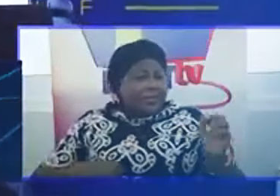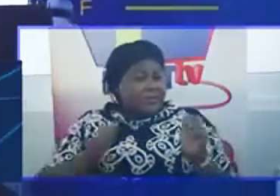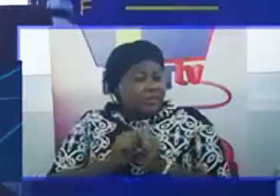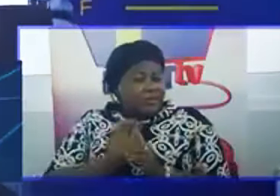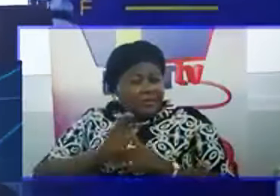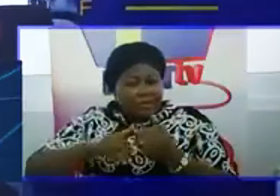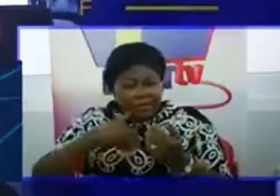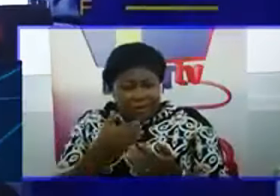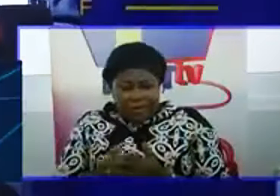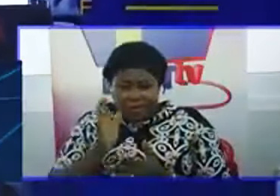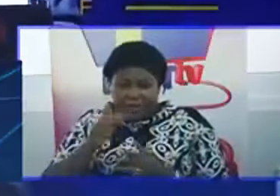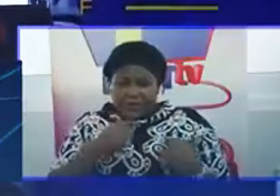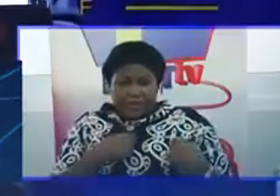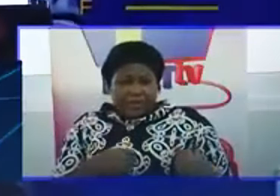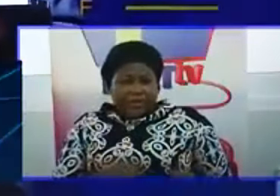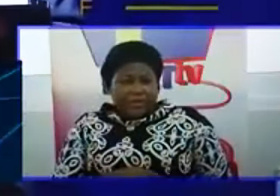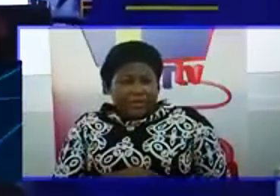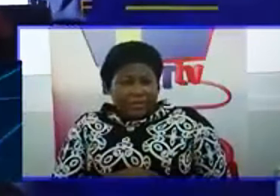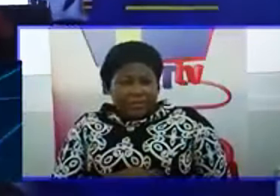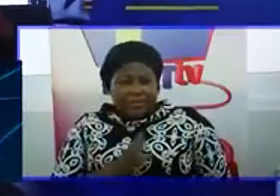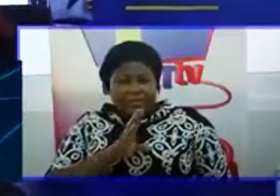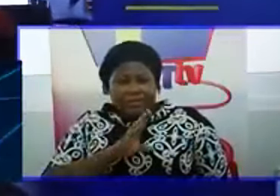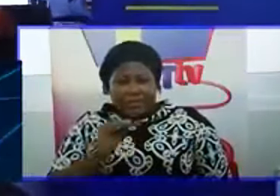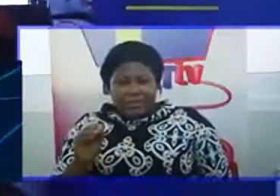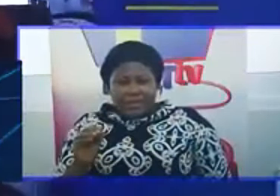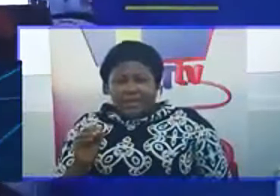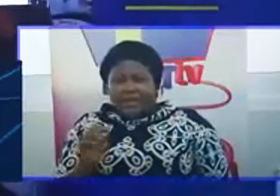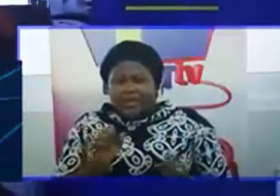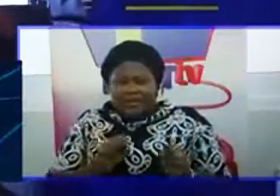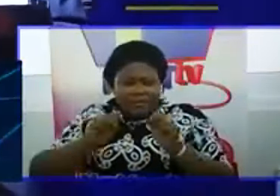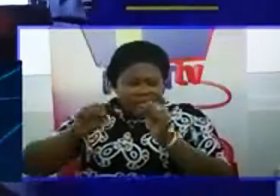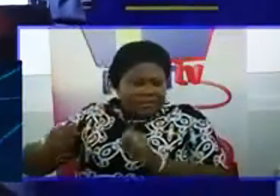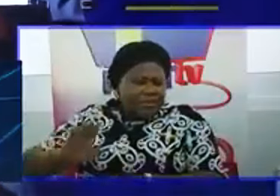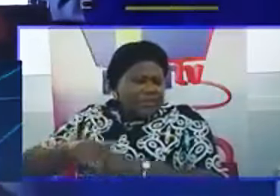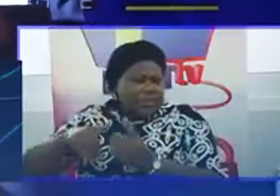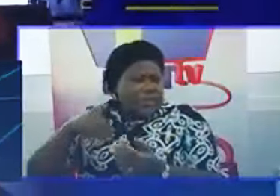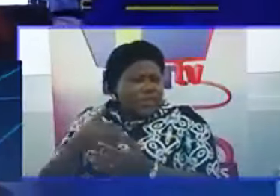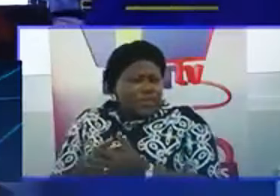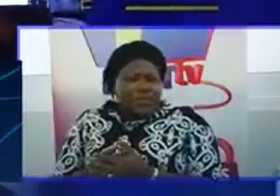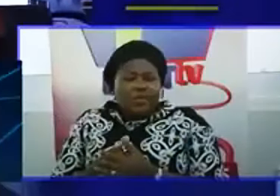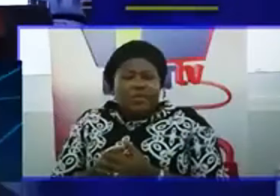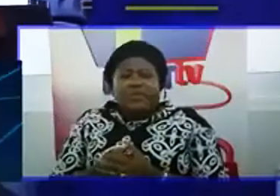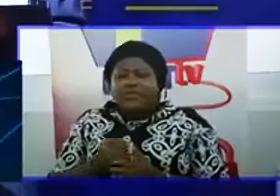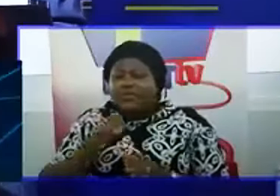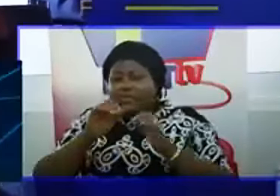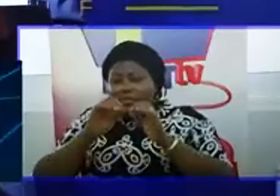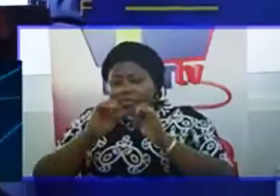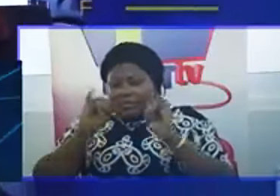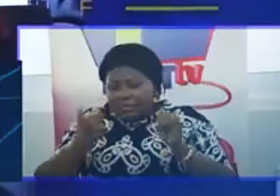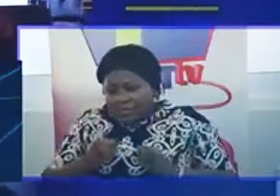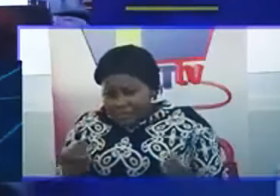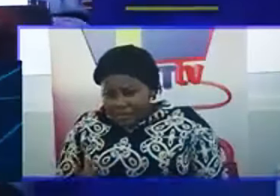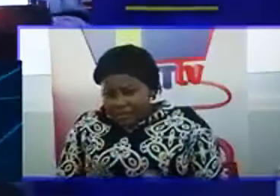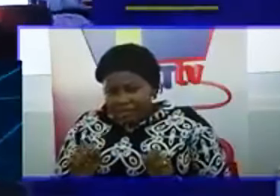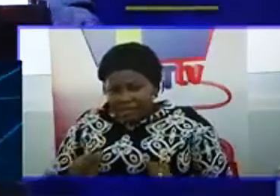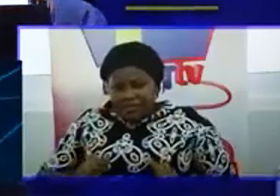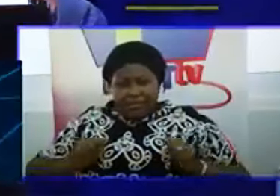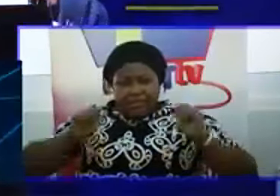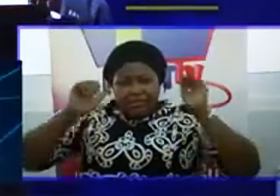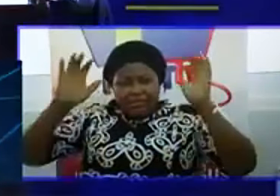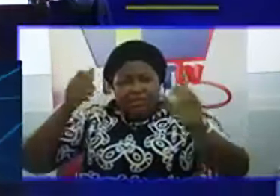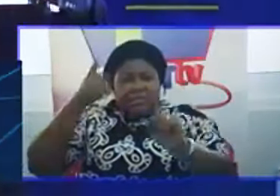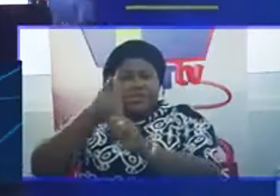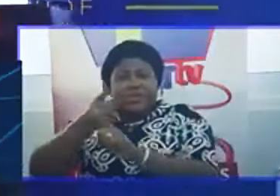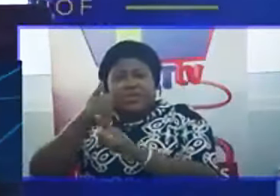hearts, then rid yourself of the foreign gods and the Asherah and commit yourself to the Lord